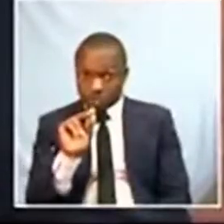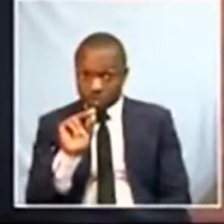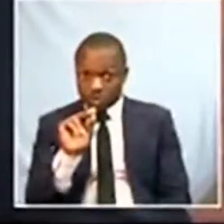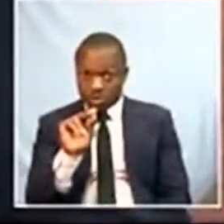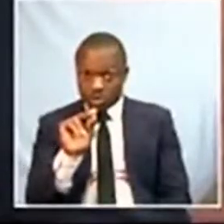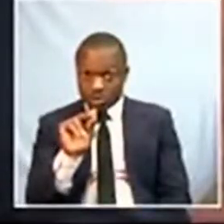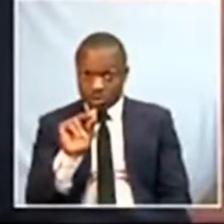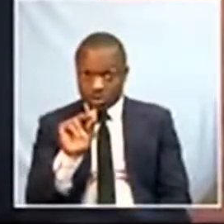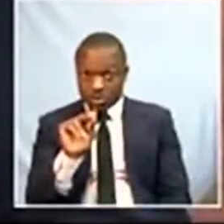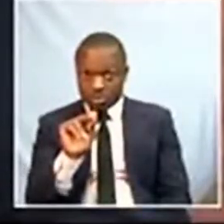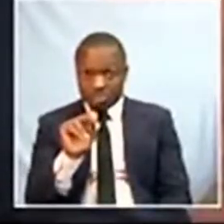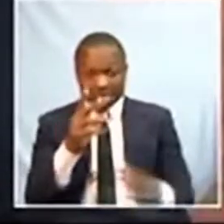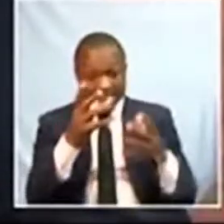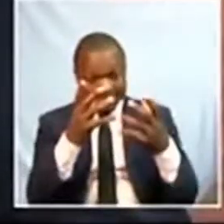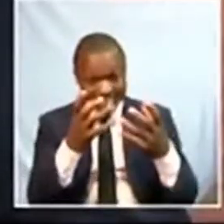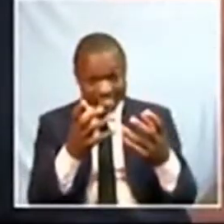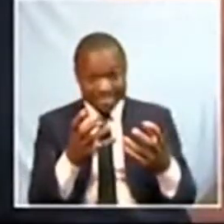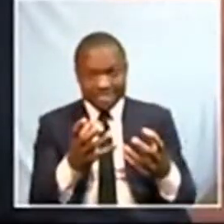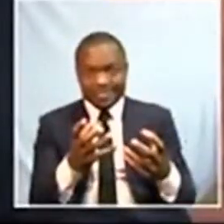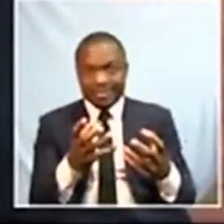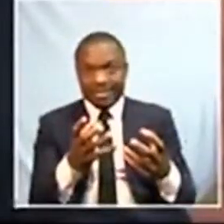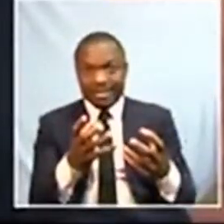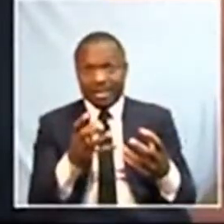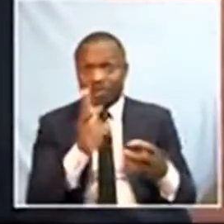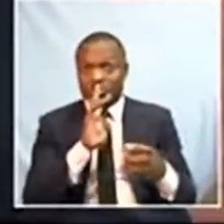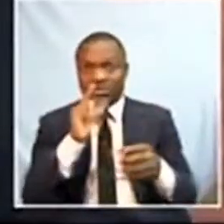dry boreholes.